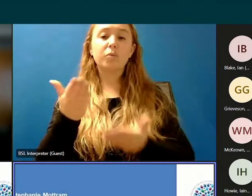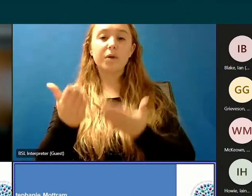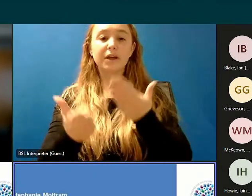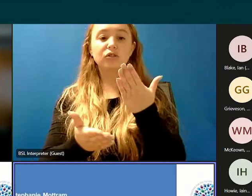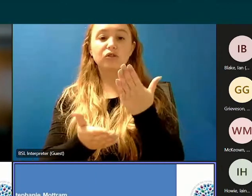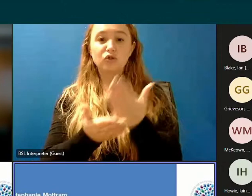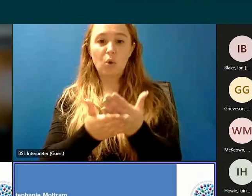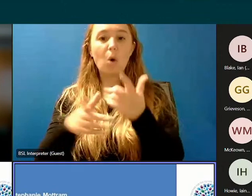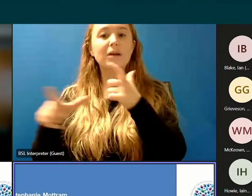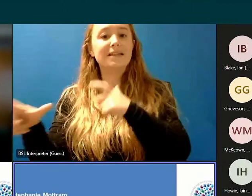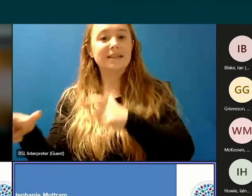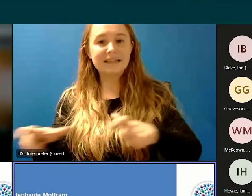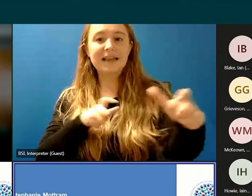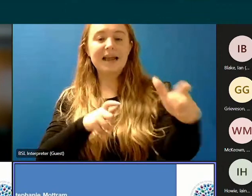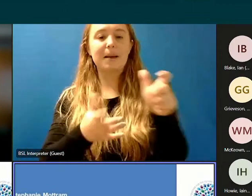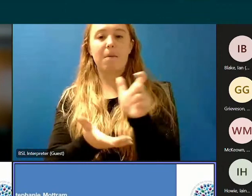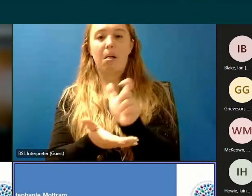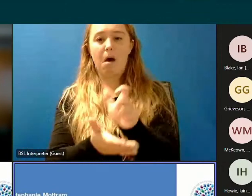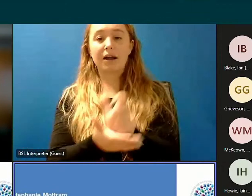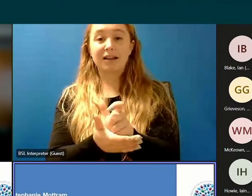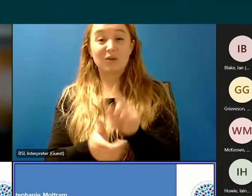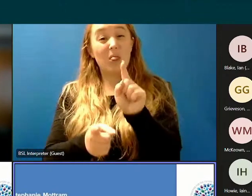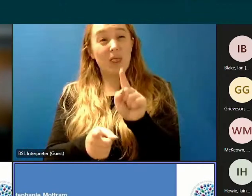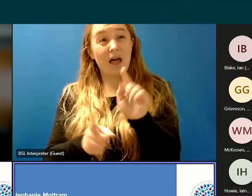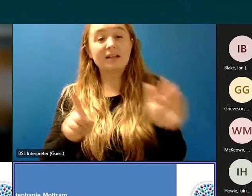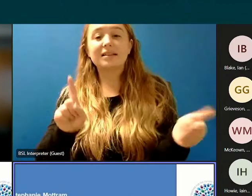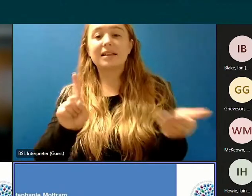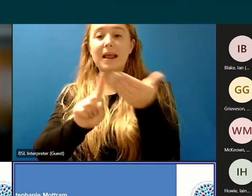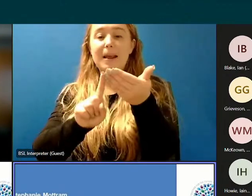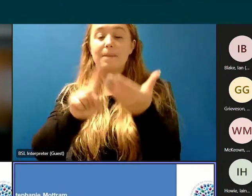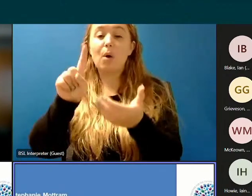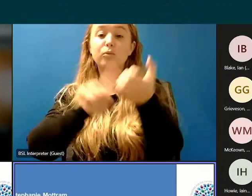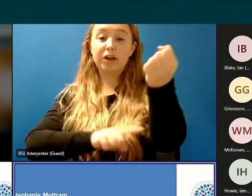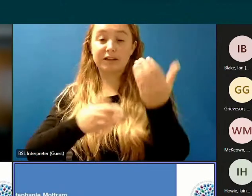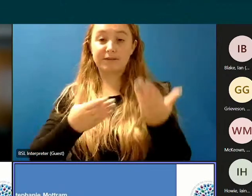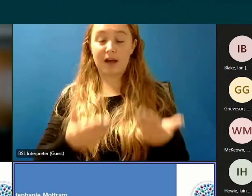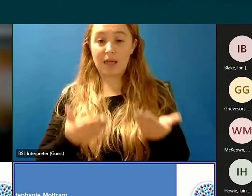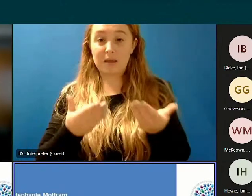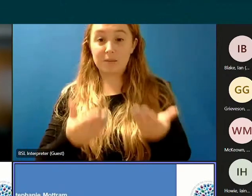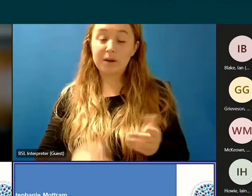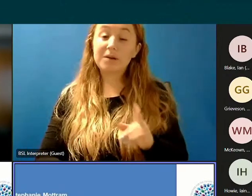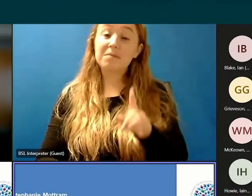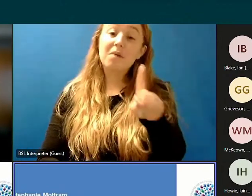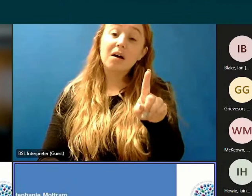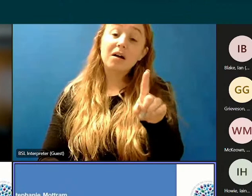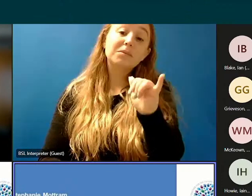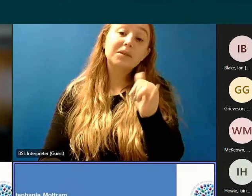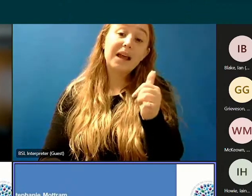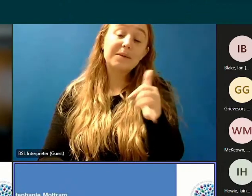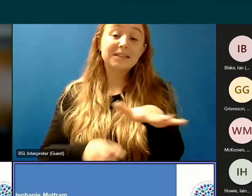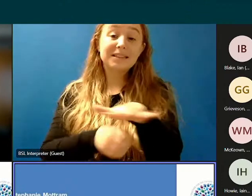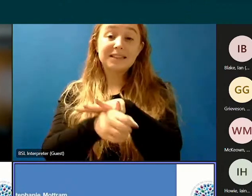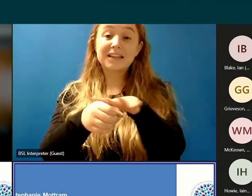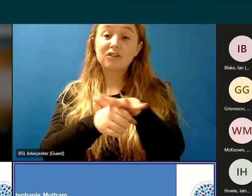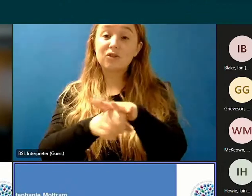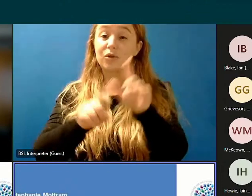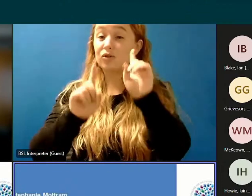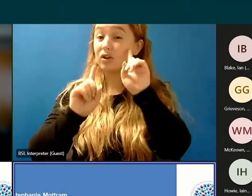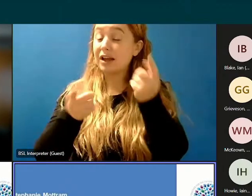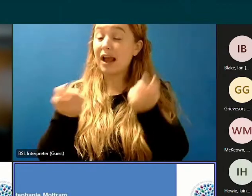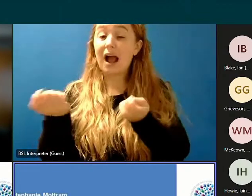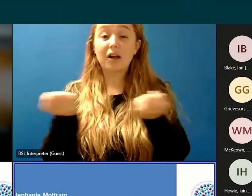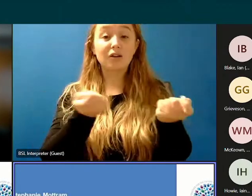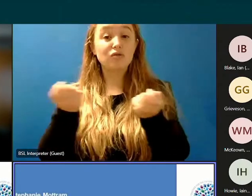that sustainable market. So that is our aim and objective. But as I say, there's been circumstances out with our control in terms of the partnership